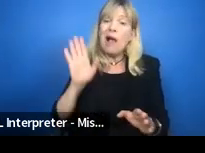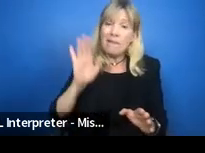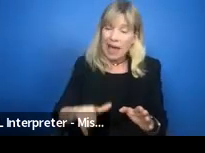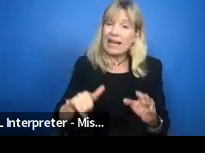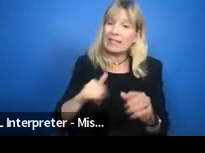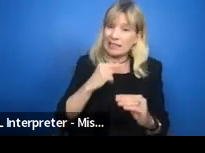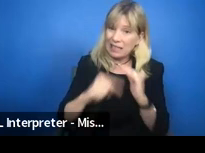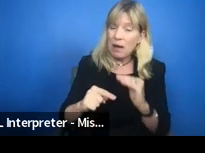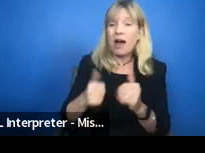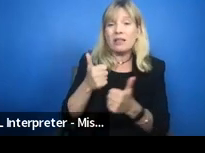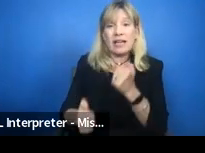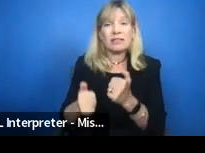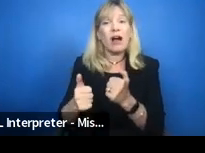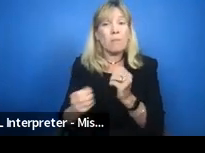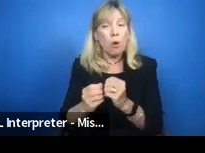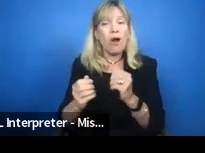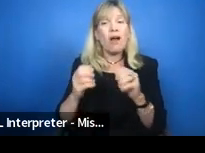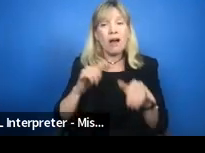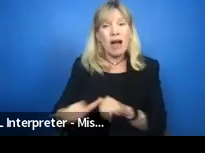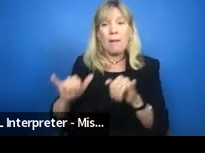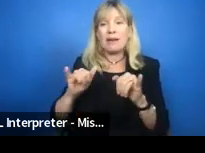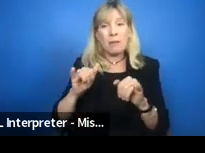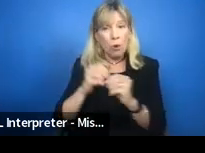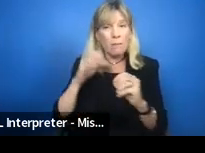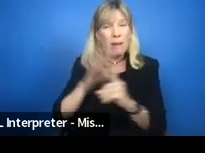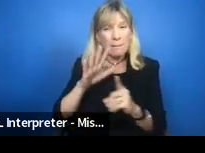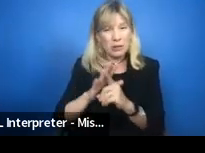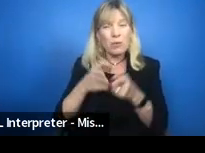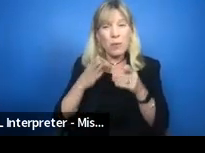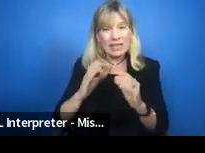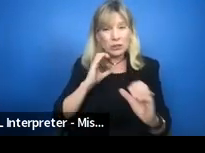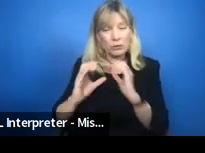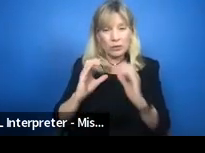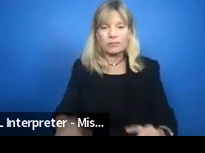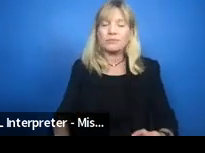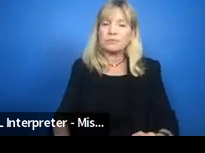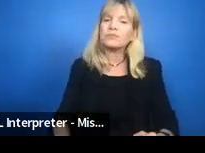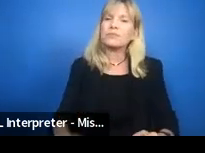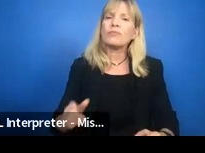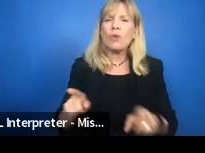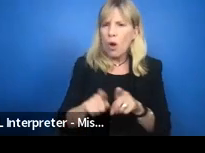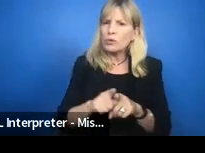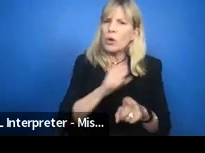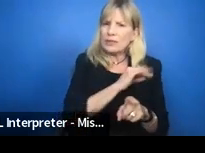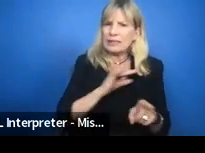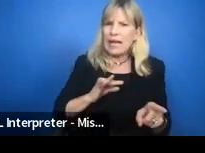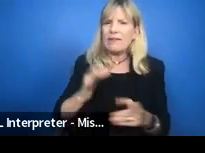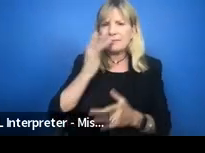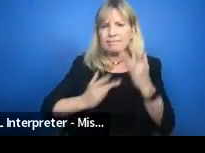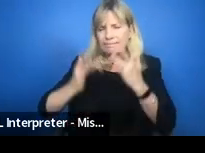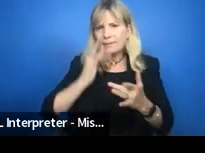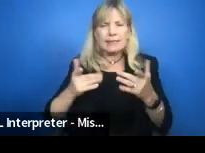more common and popular modes of communication now. And then staffing issues. Just like enrollees,